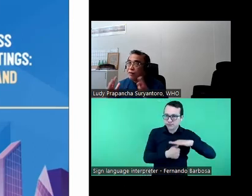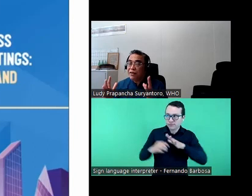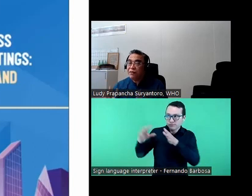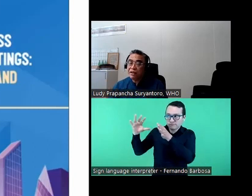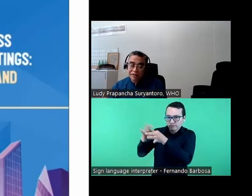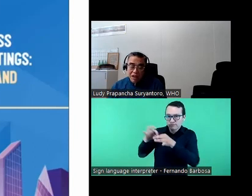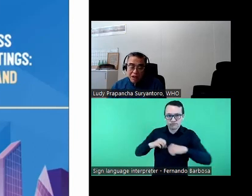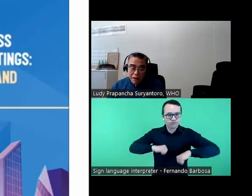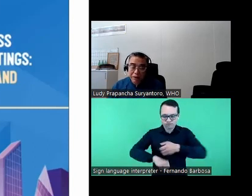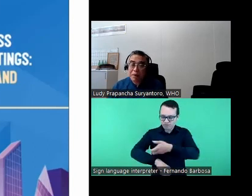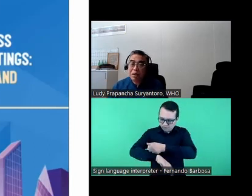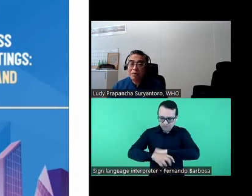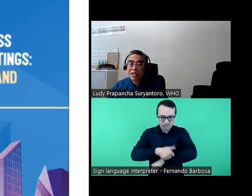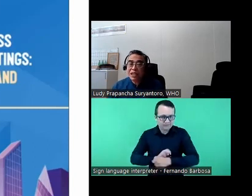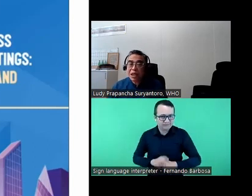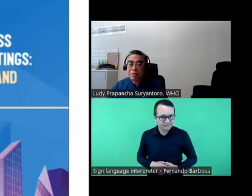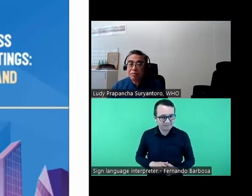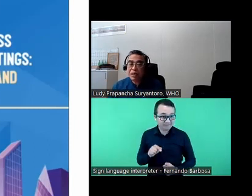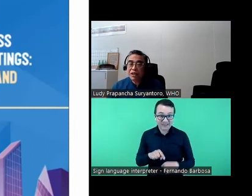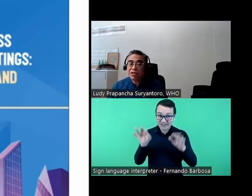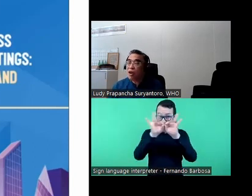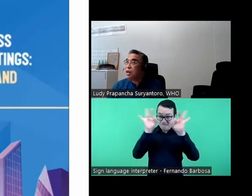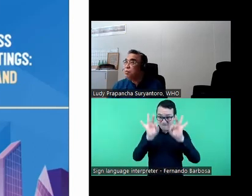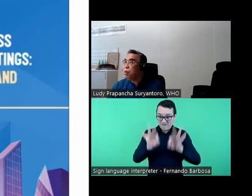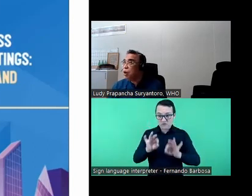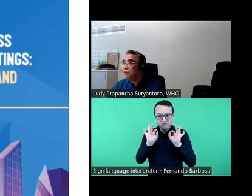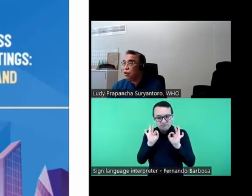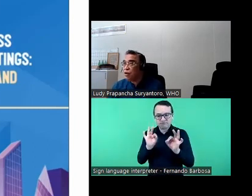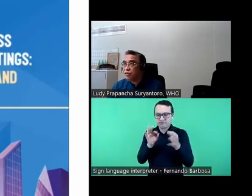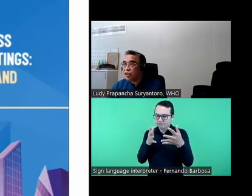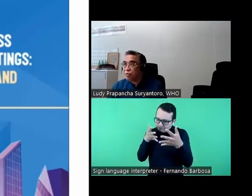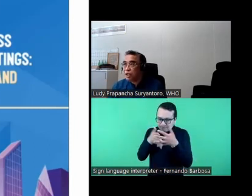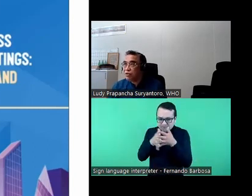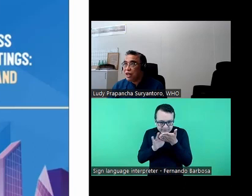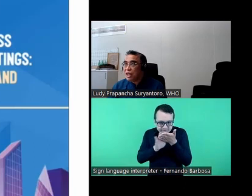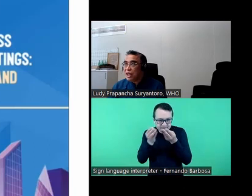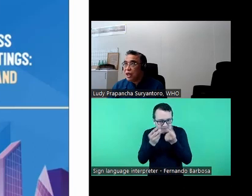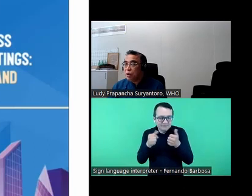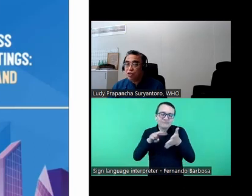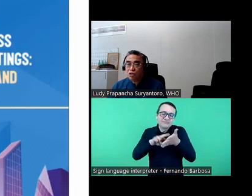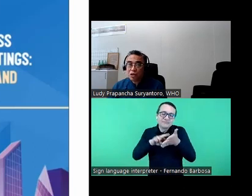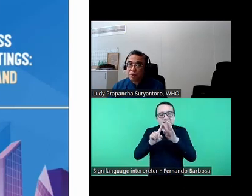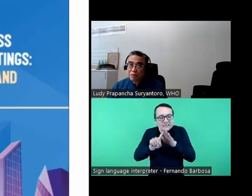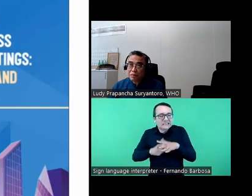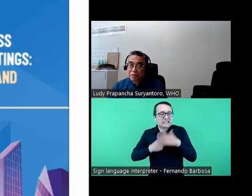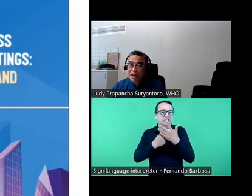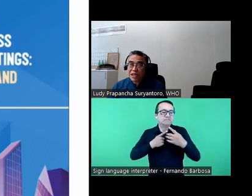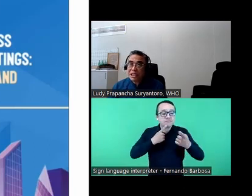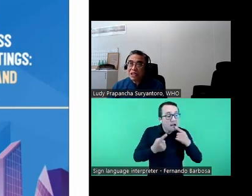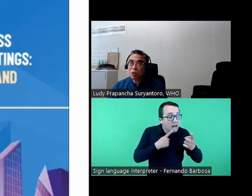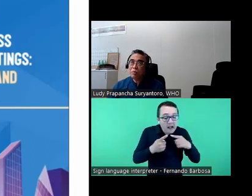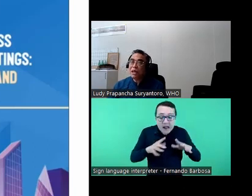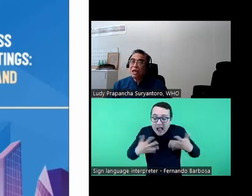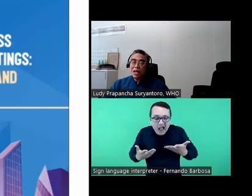a very fixed framework, but it is a starting point of the conversation because when you talk about urban